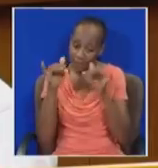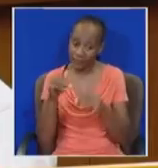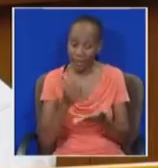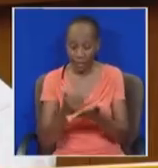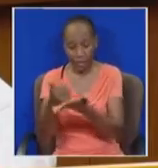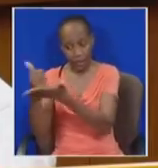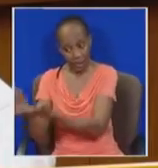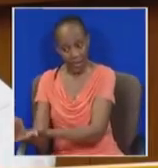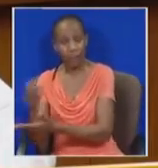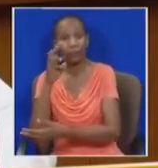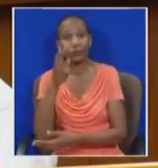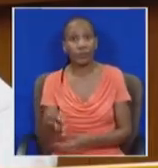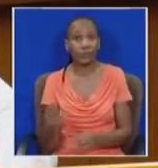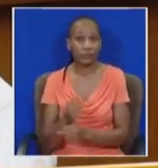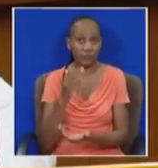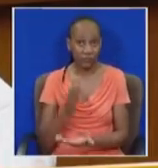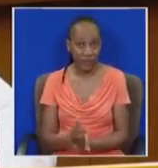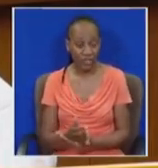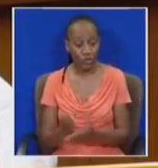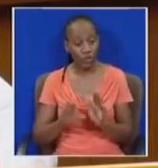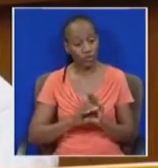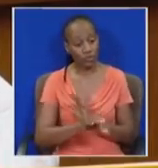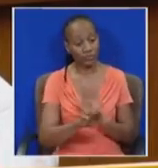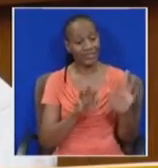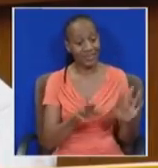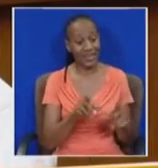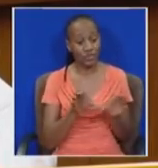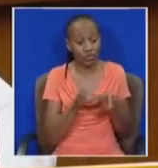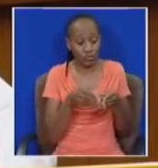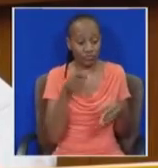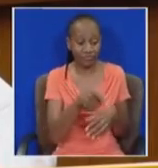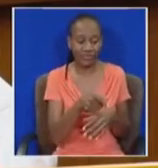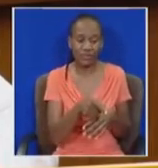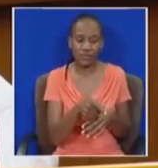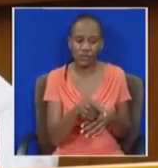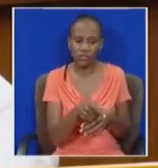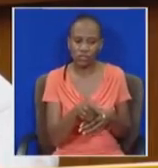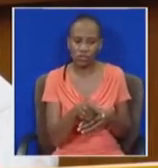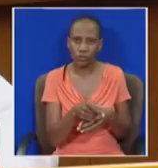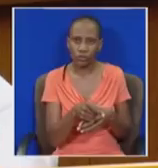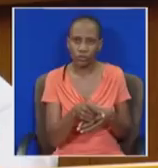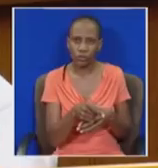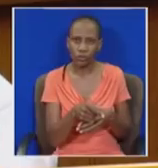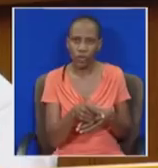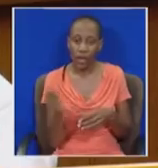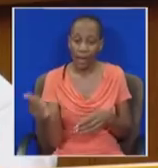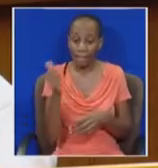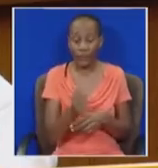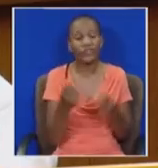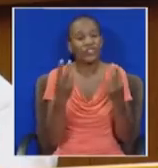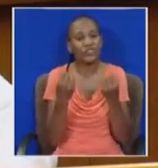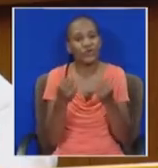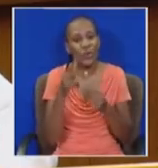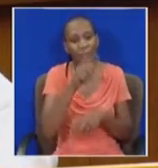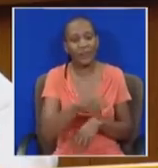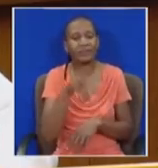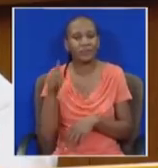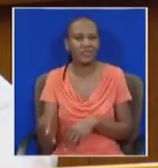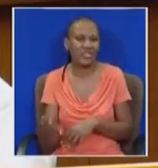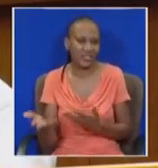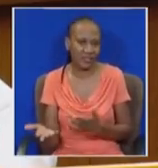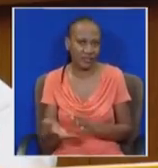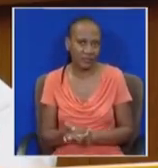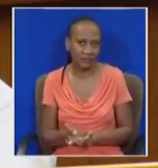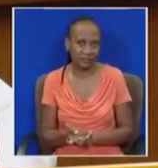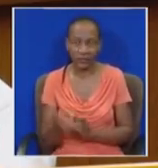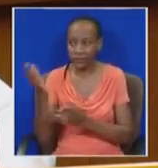hand in improving this important Chapter 9 institution by helping to find a more suitable public protector.